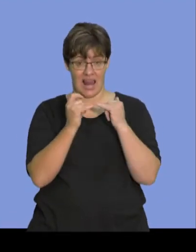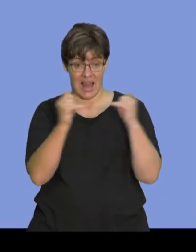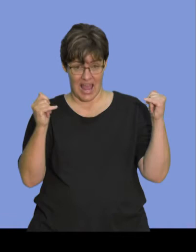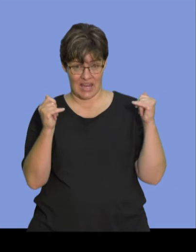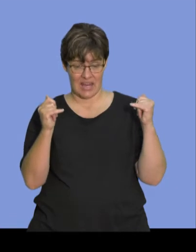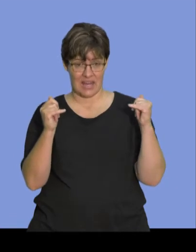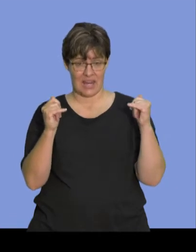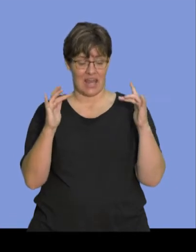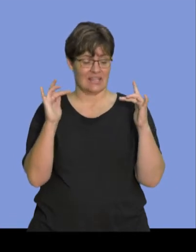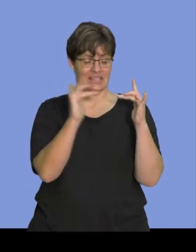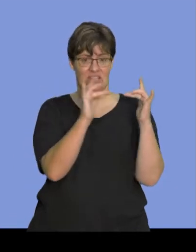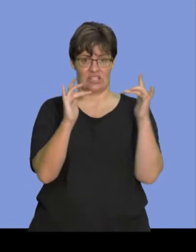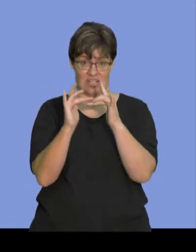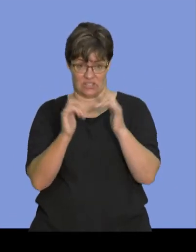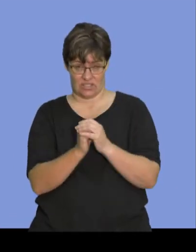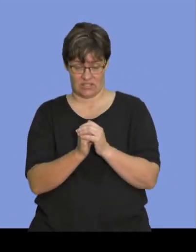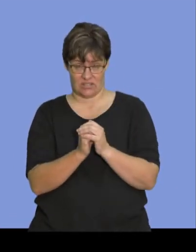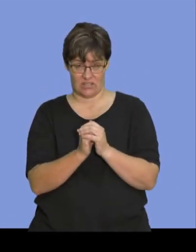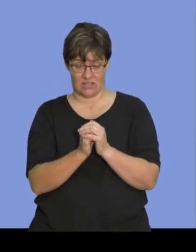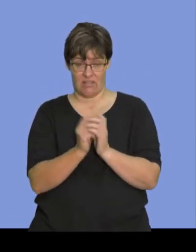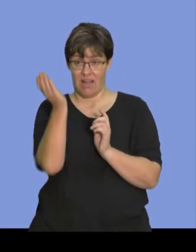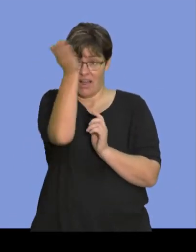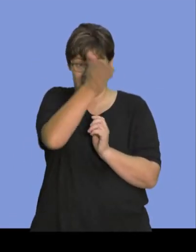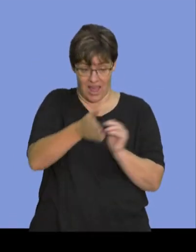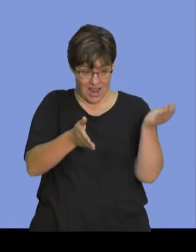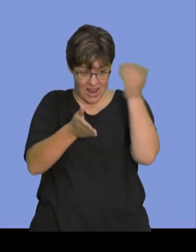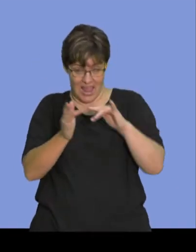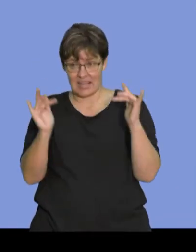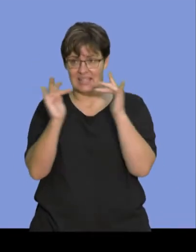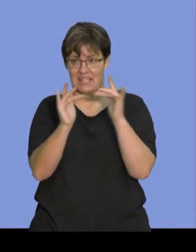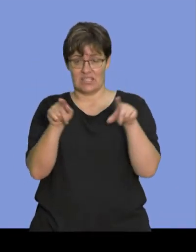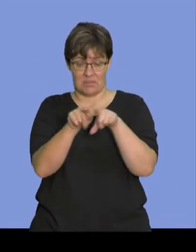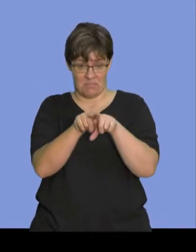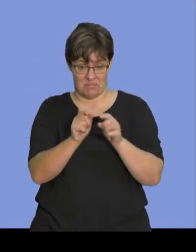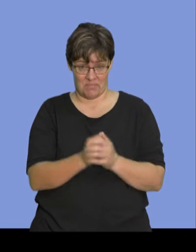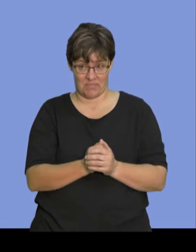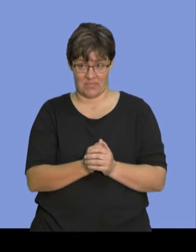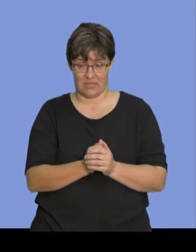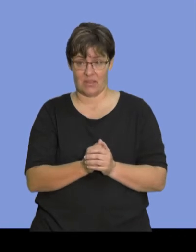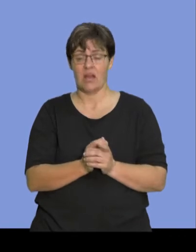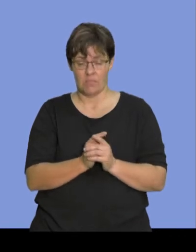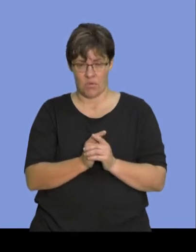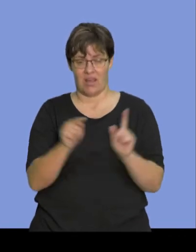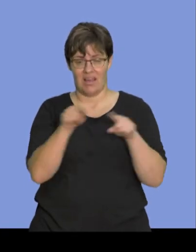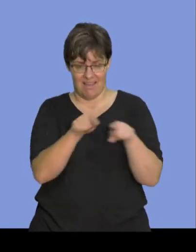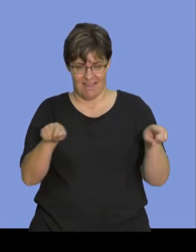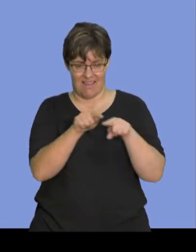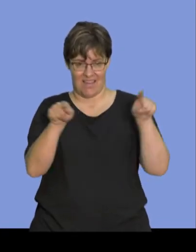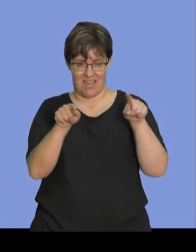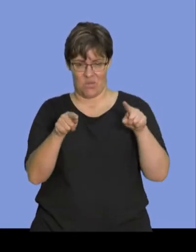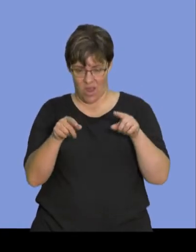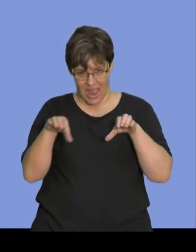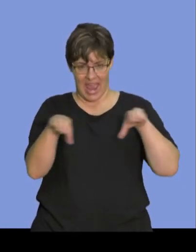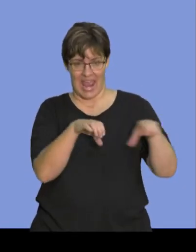magnets, right? So if the field lines touches this, we've got something like this, all right? So this is how the poles interact with each